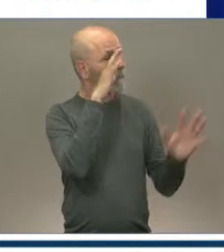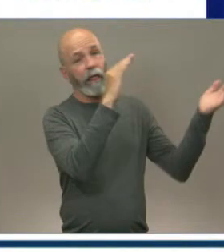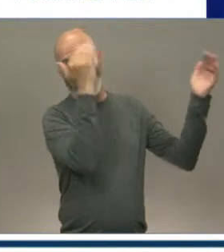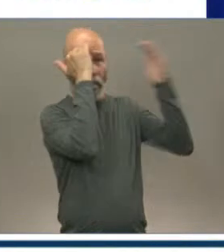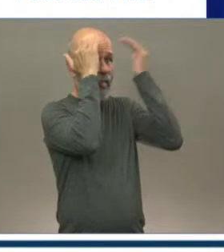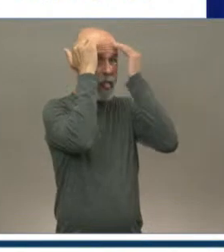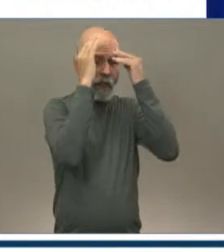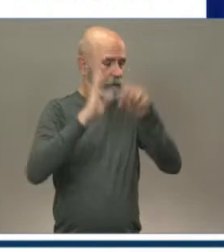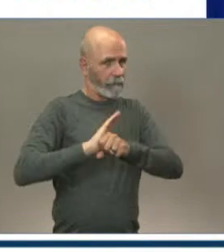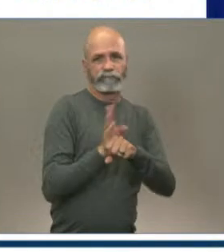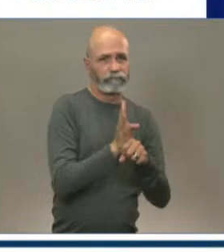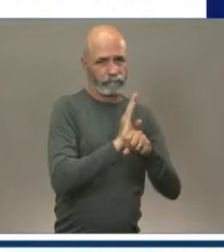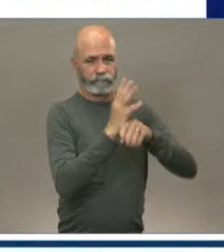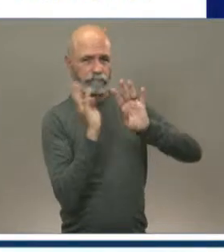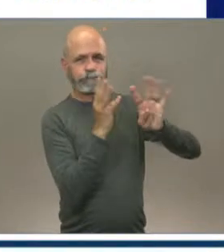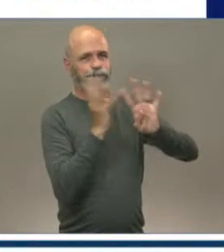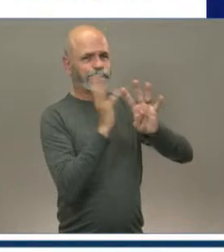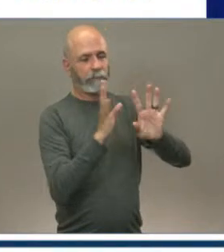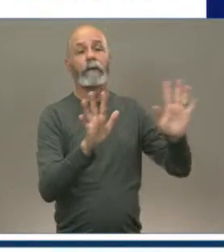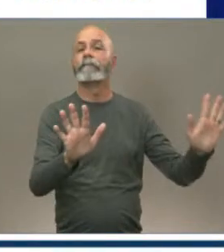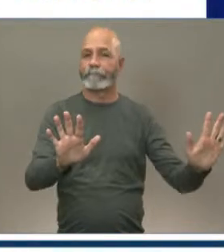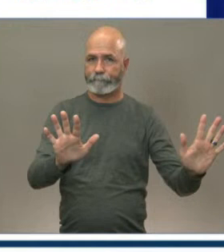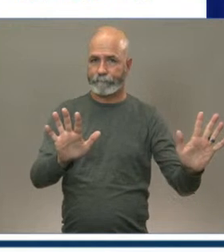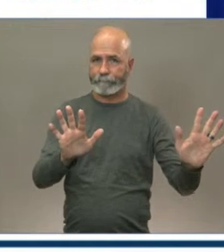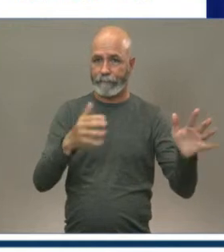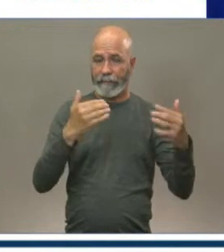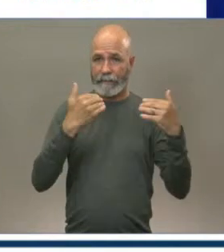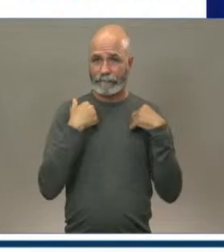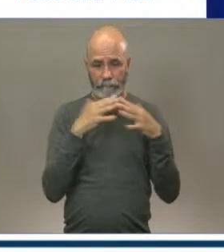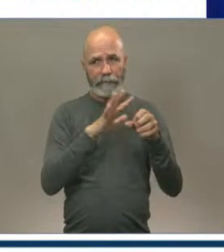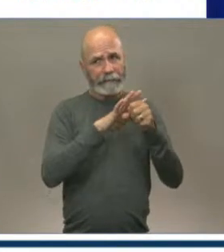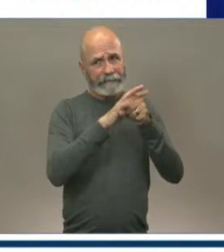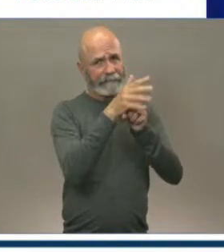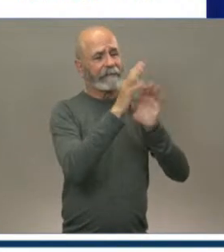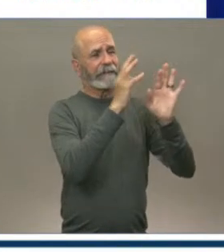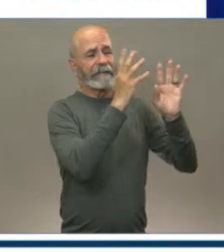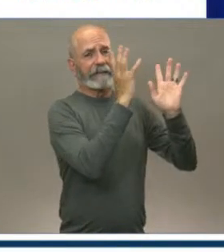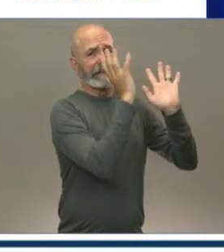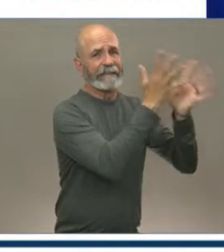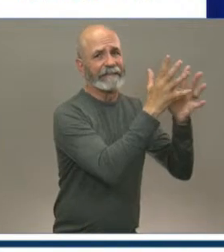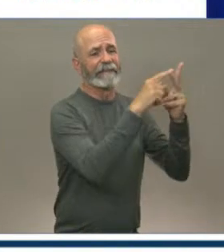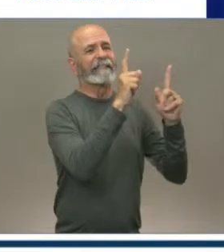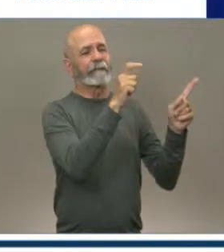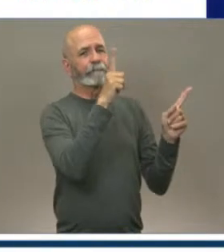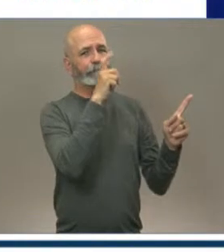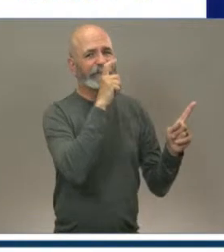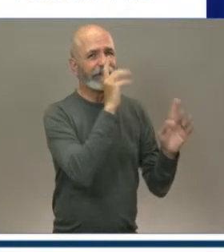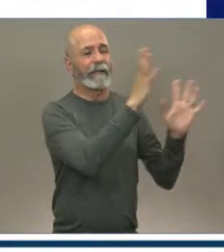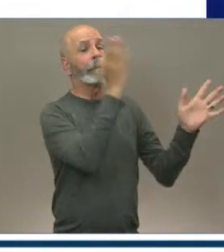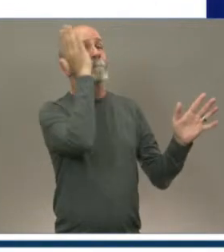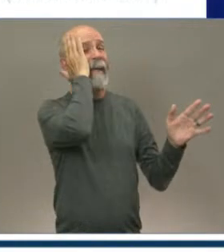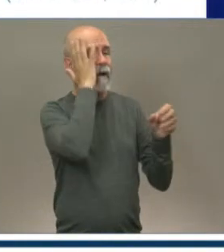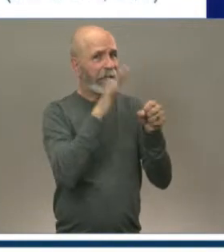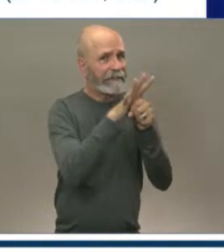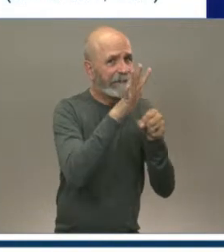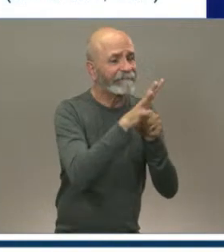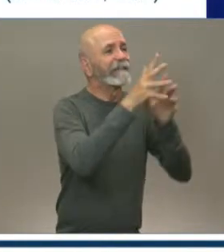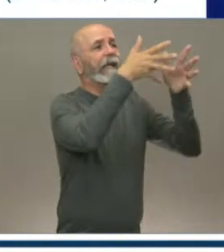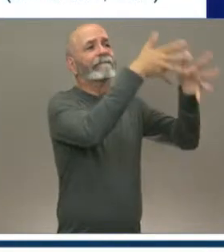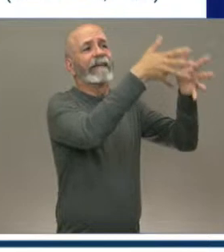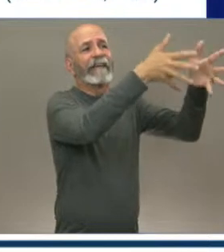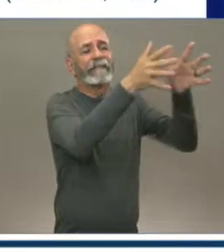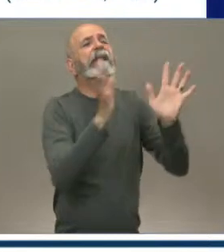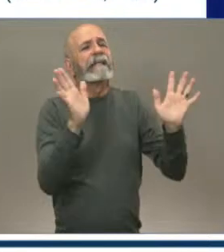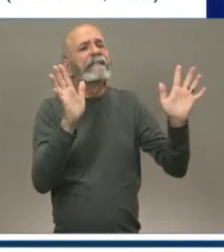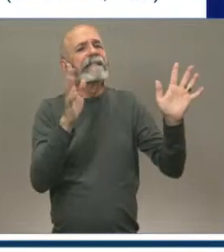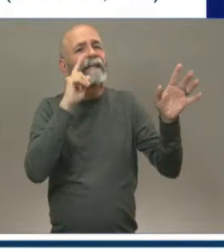that we continue to have access to critical care where and when you need it. We have enough beds across the province. The